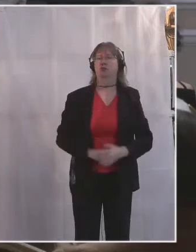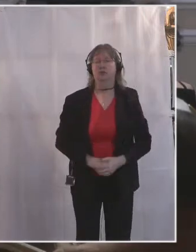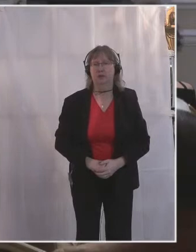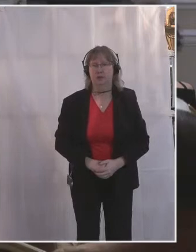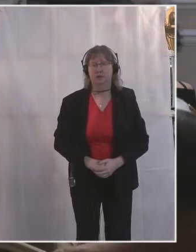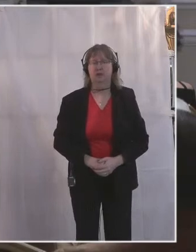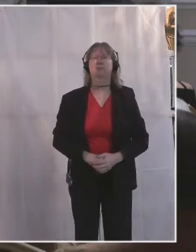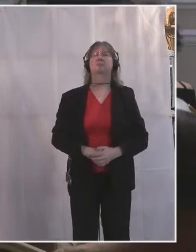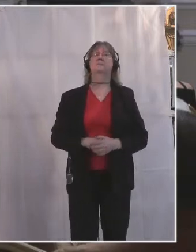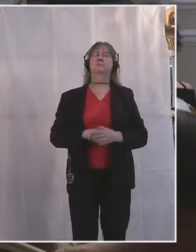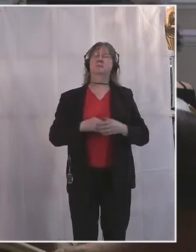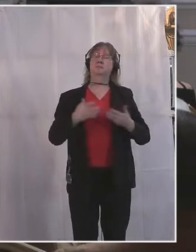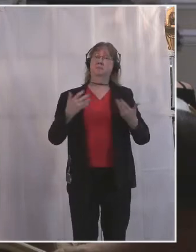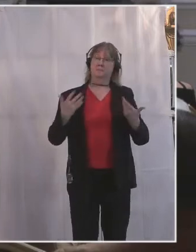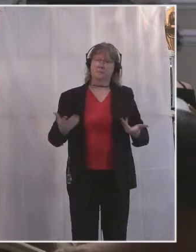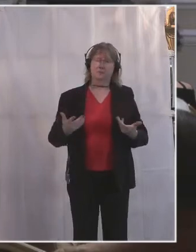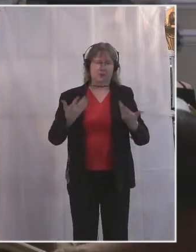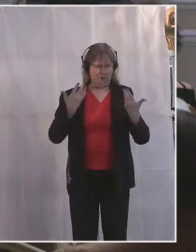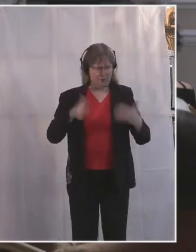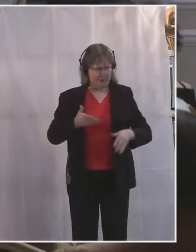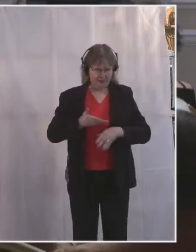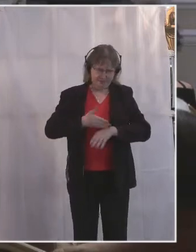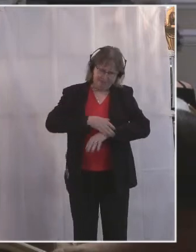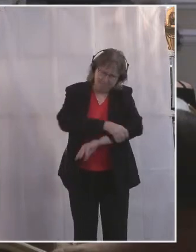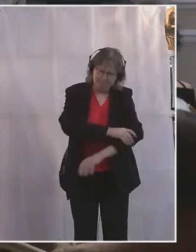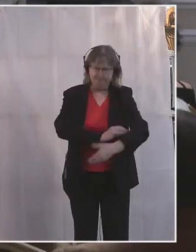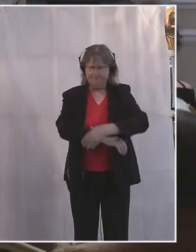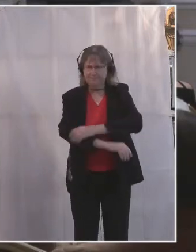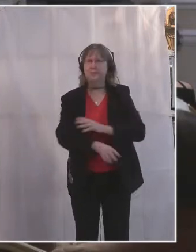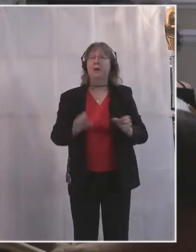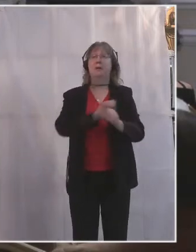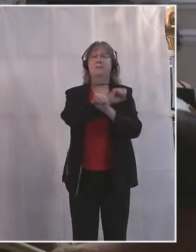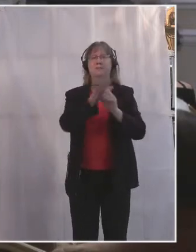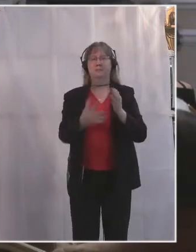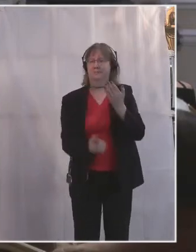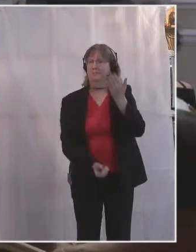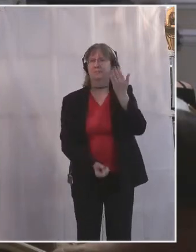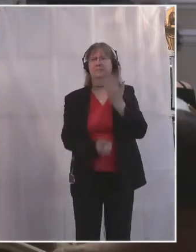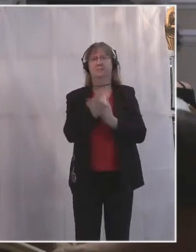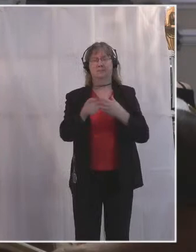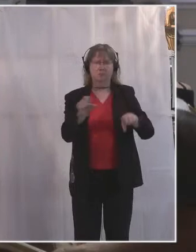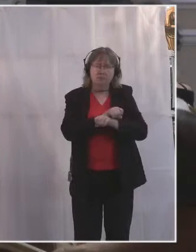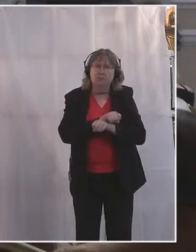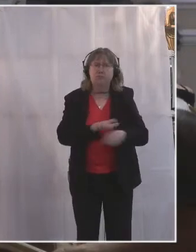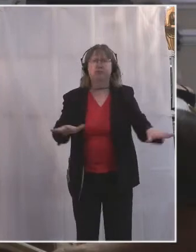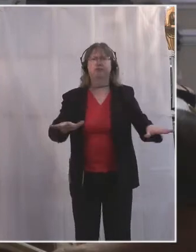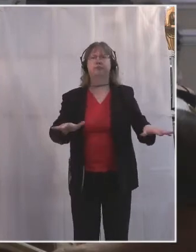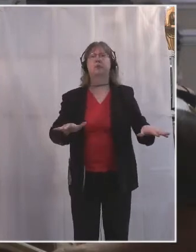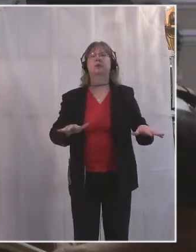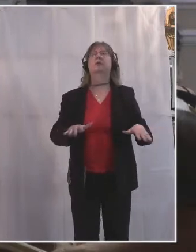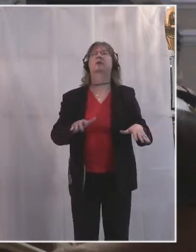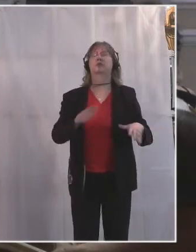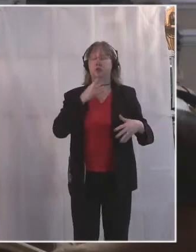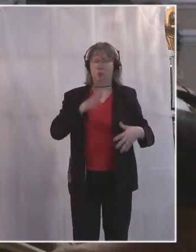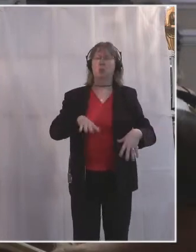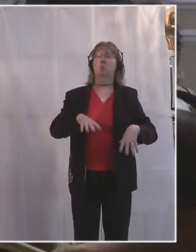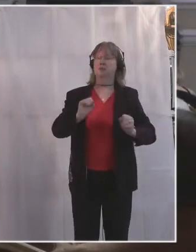Manchester's innovation journey. We've been working really hard since the pandemic, and as we went into the pandemic, we began with a piece